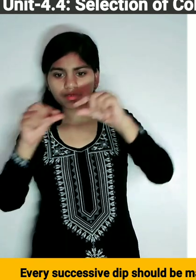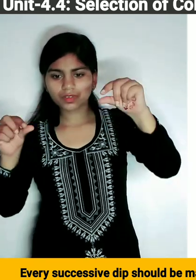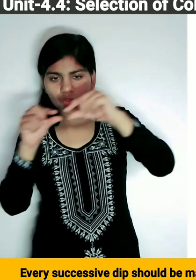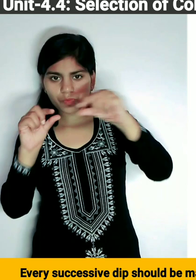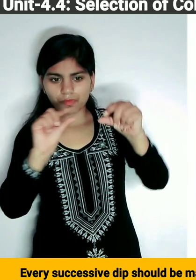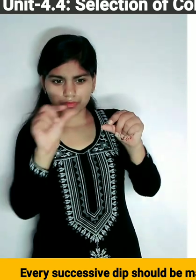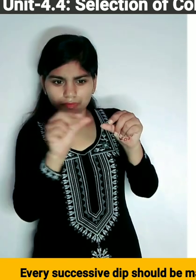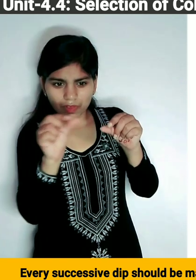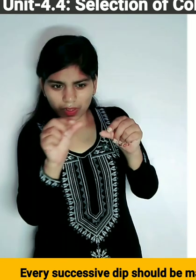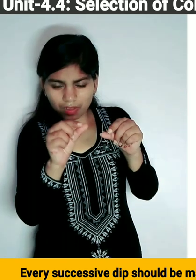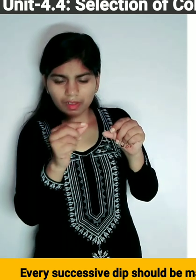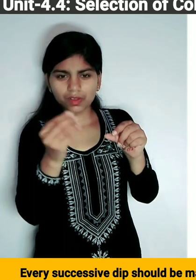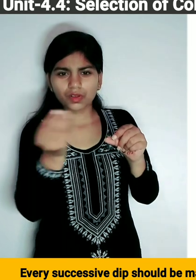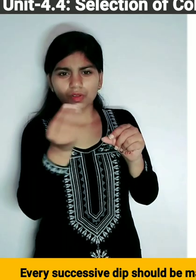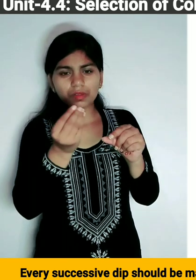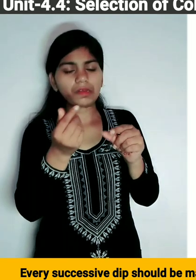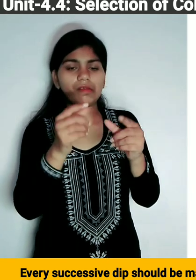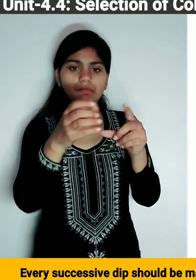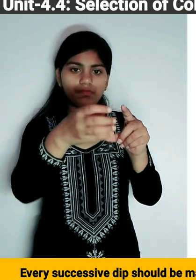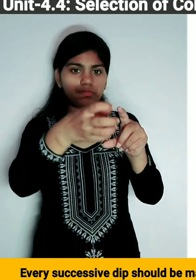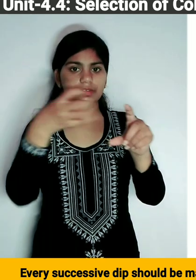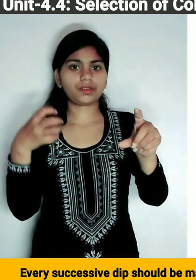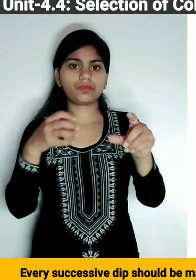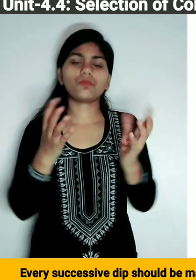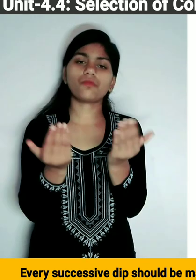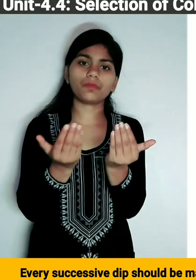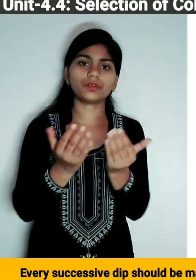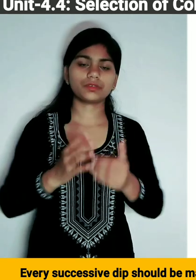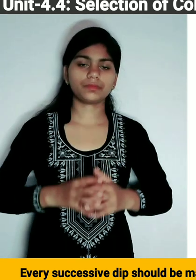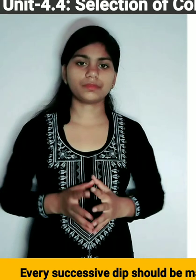with thumb and index finger.